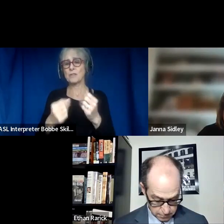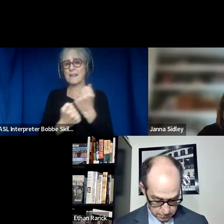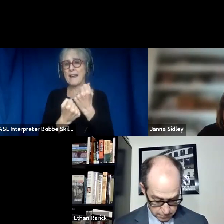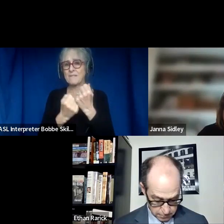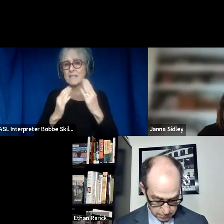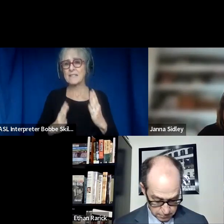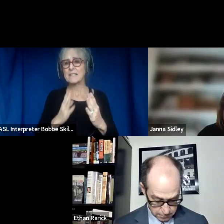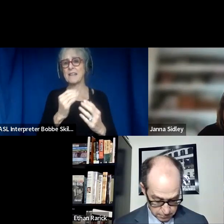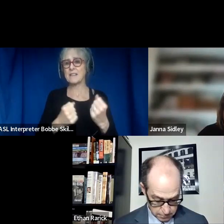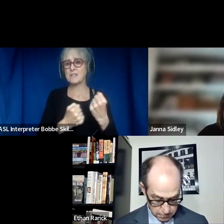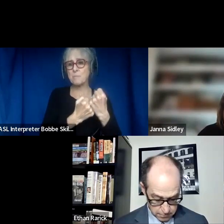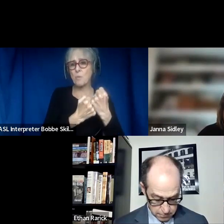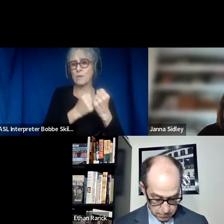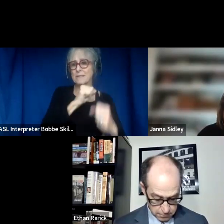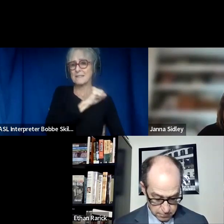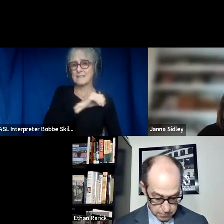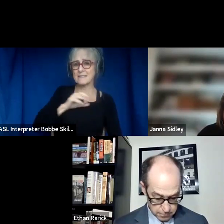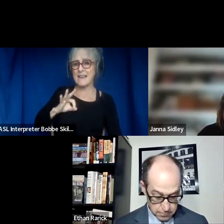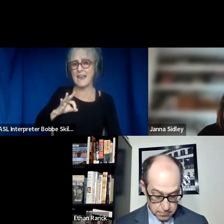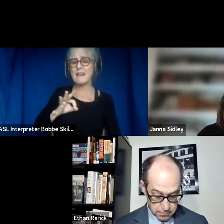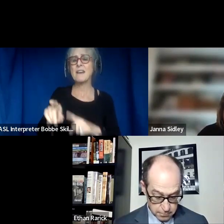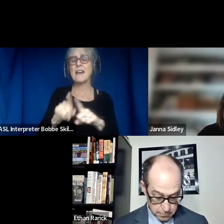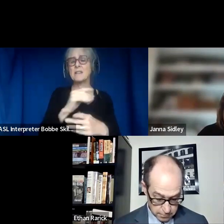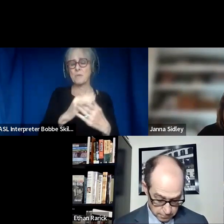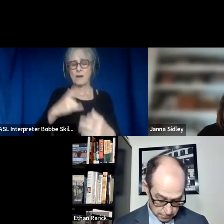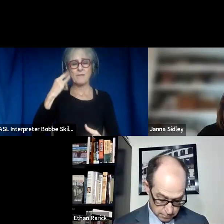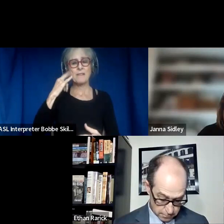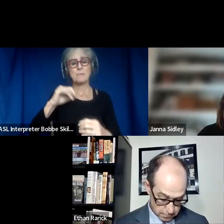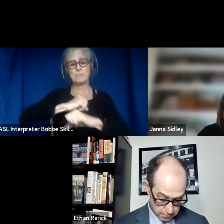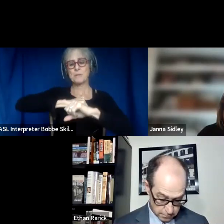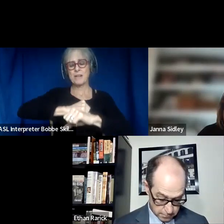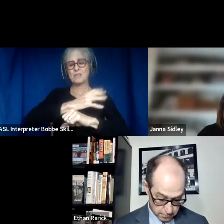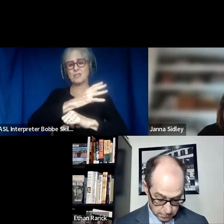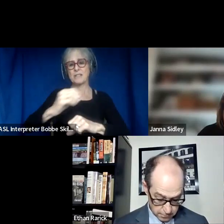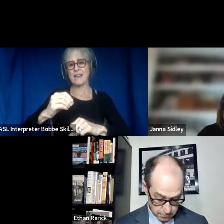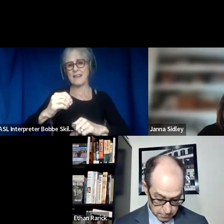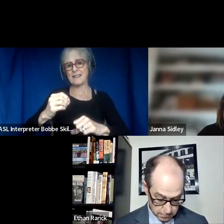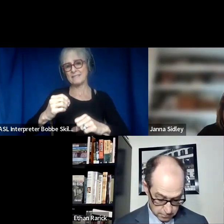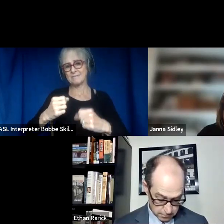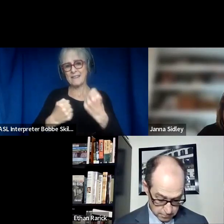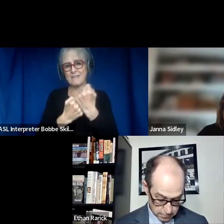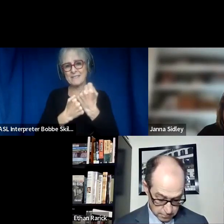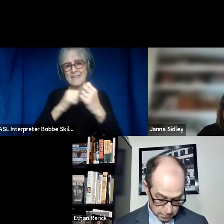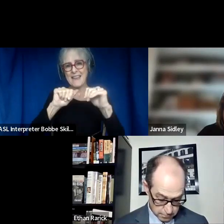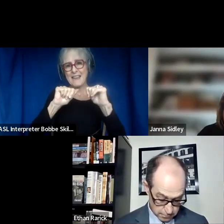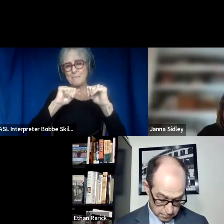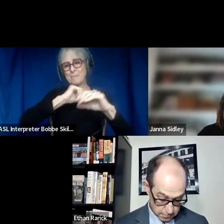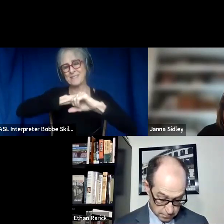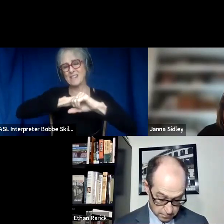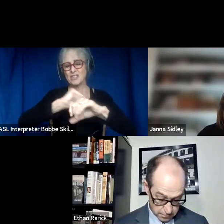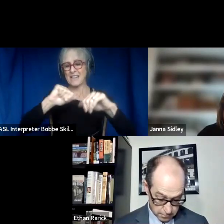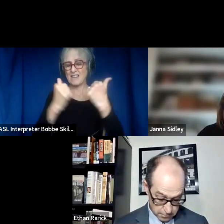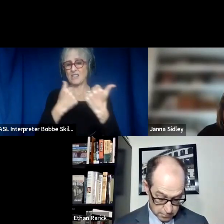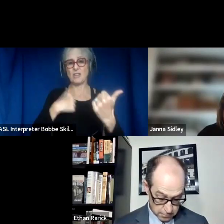staff. And of course, as part of California's Protection and Advocacy Agency, we have strength in numbers. We have